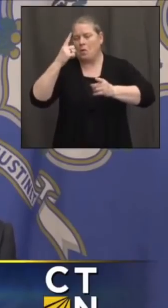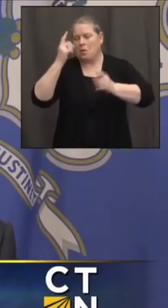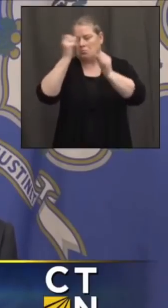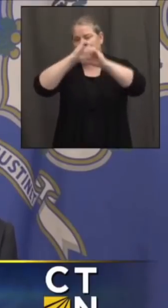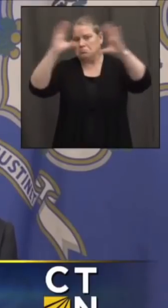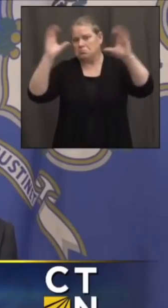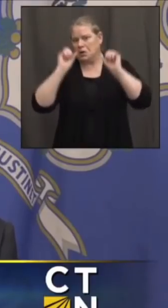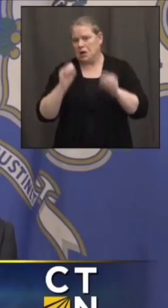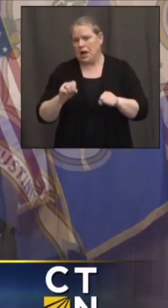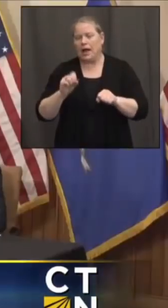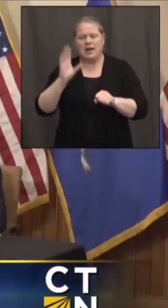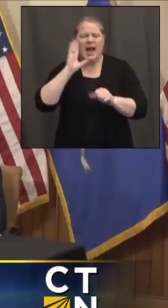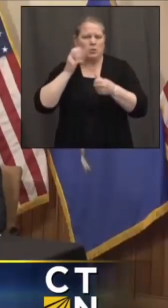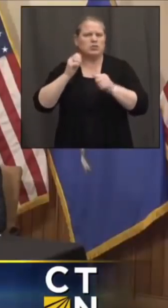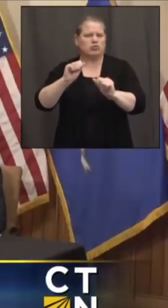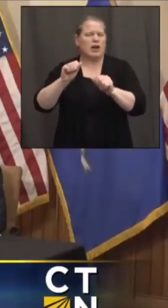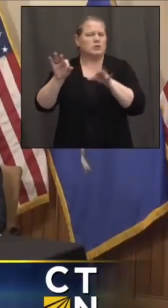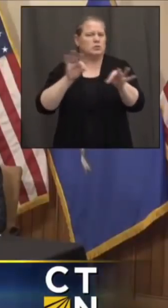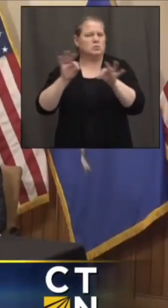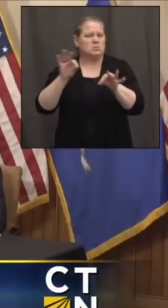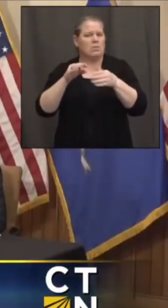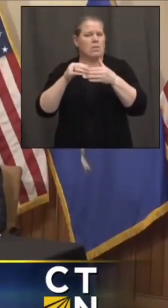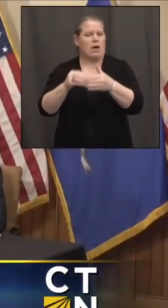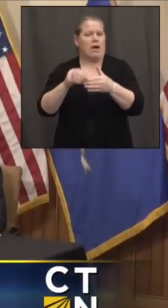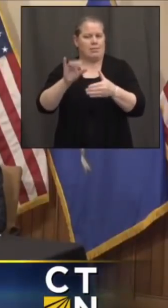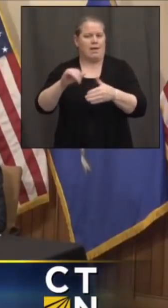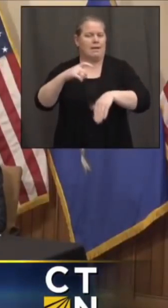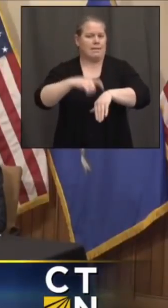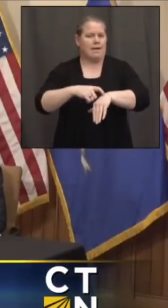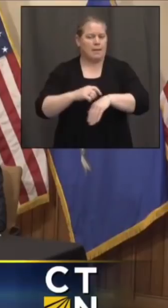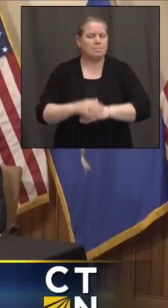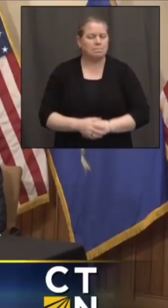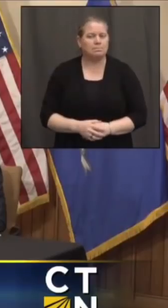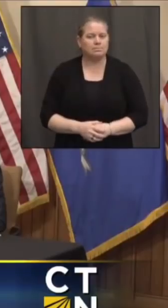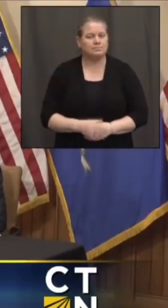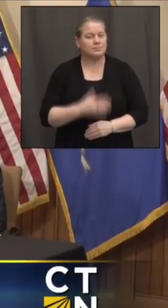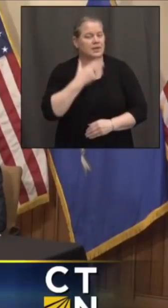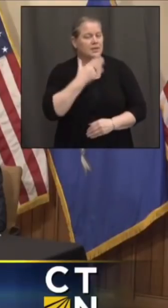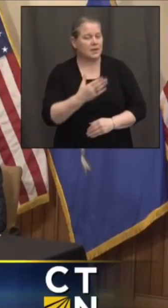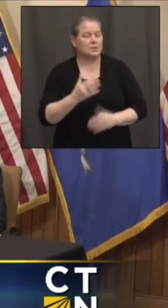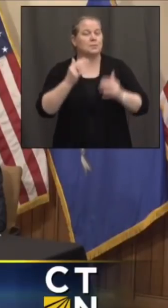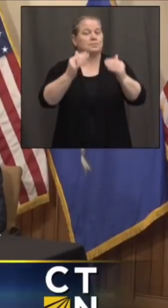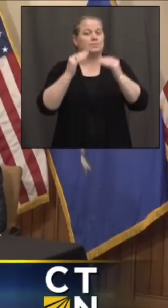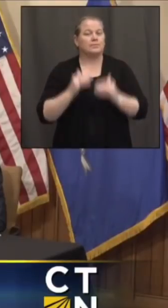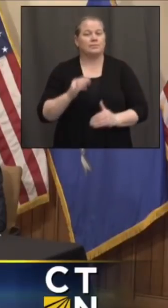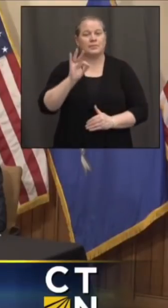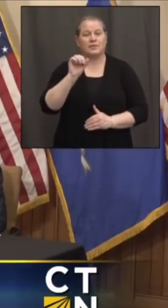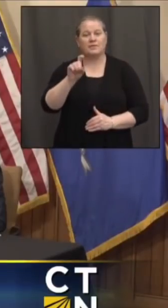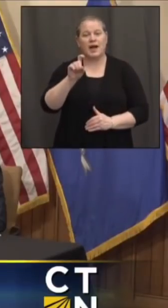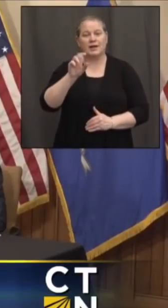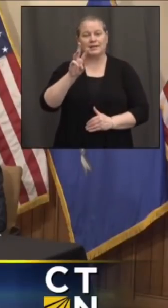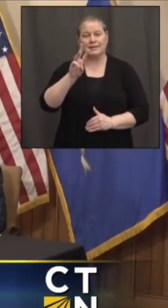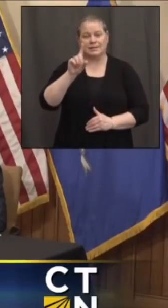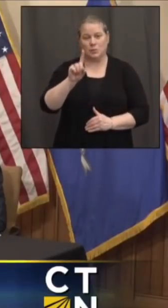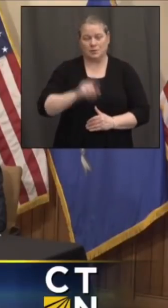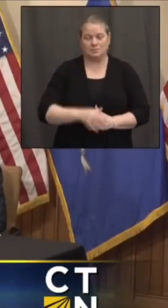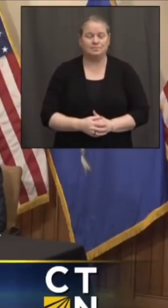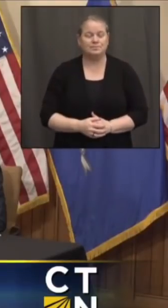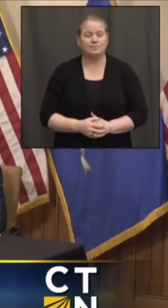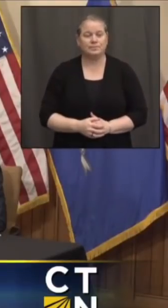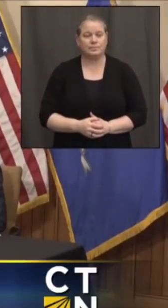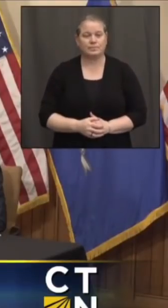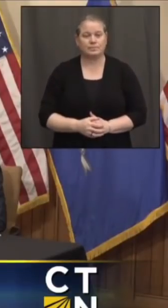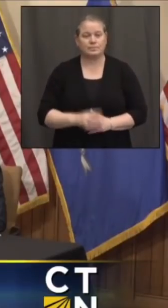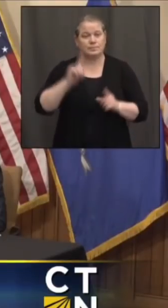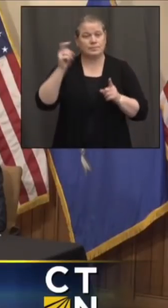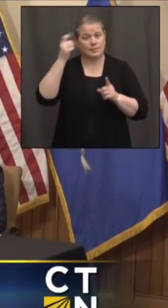point. Thank you, sir. Fox 61. Hi, Governor. My first question, Josh,